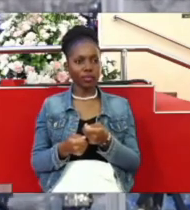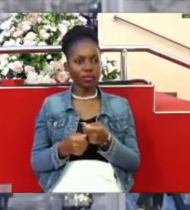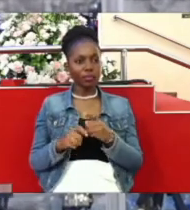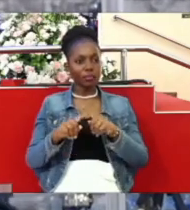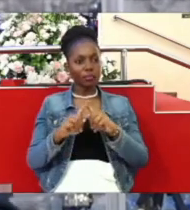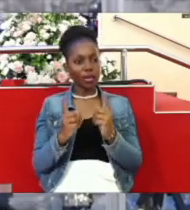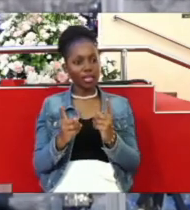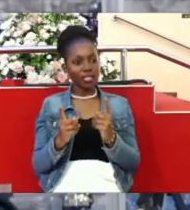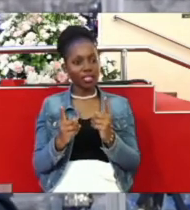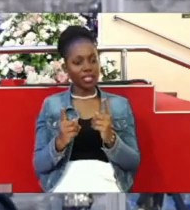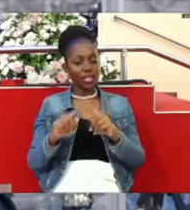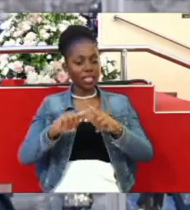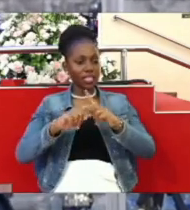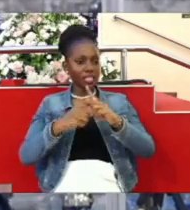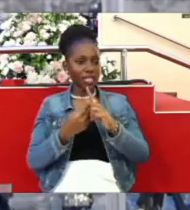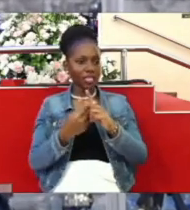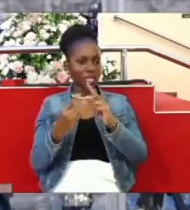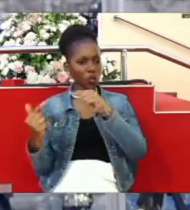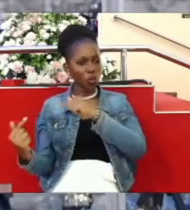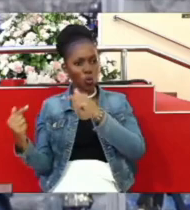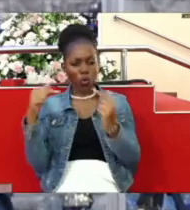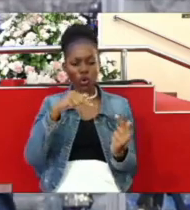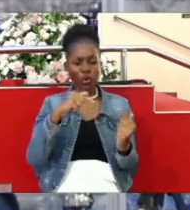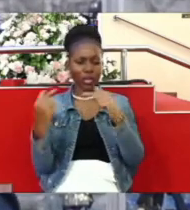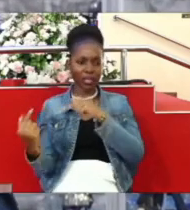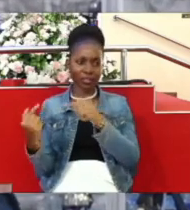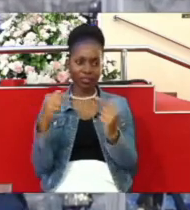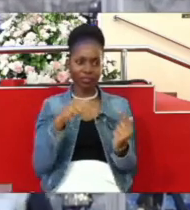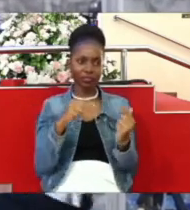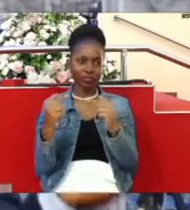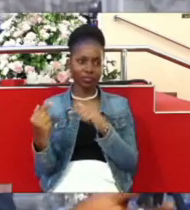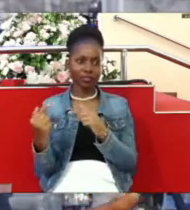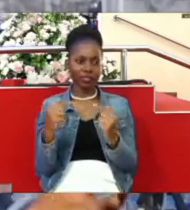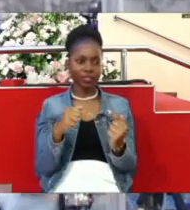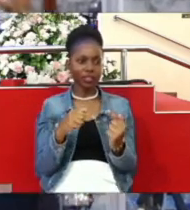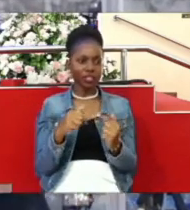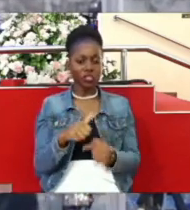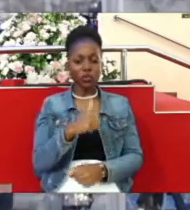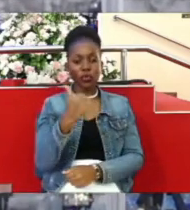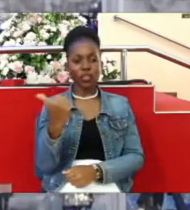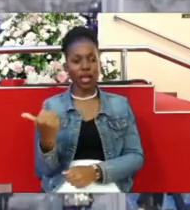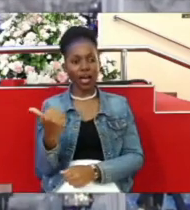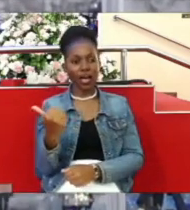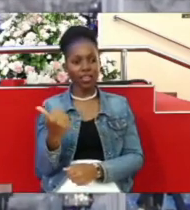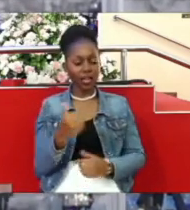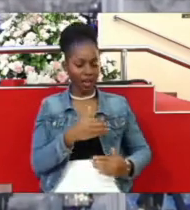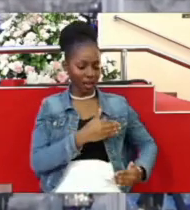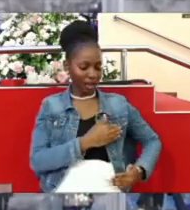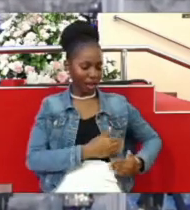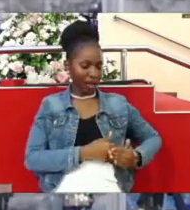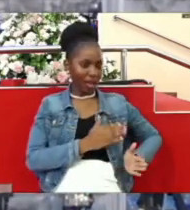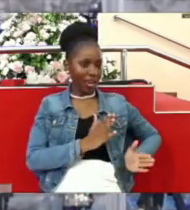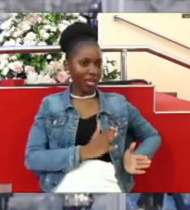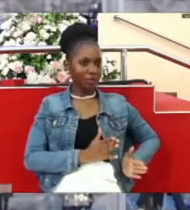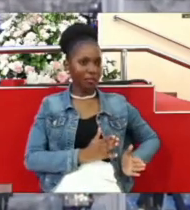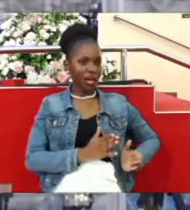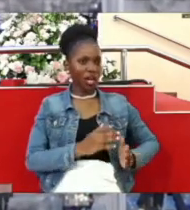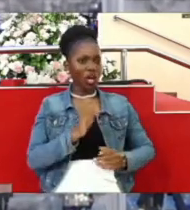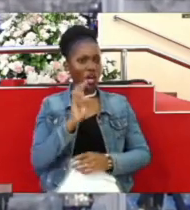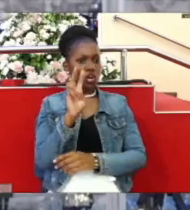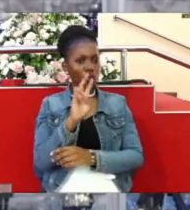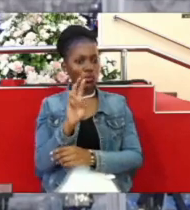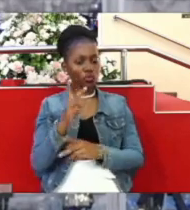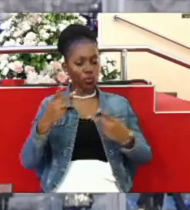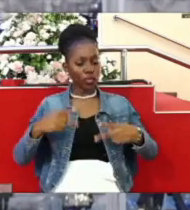which one. So the other neighbor looked for the same person who had dug that well